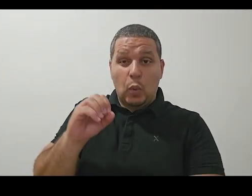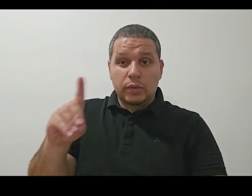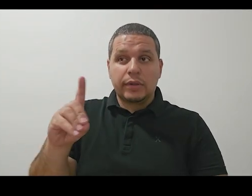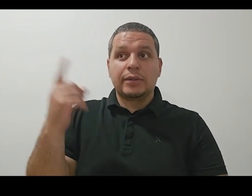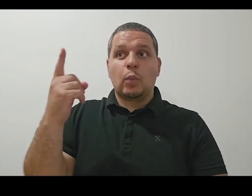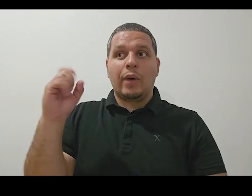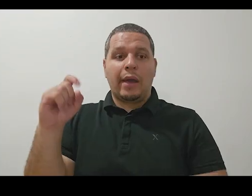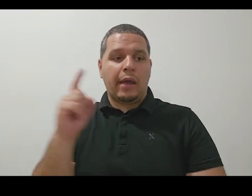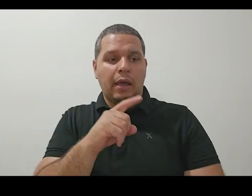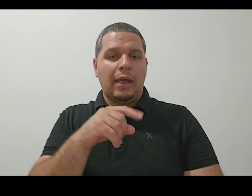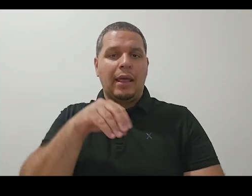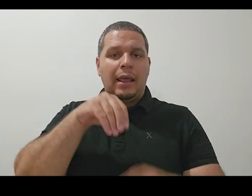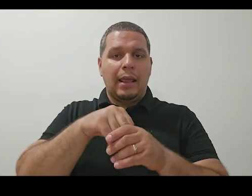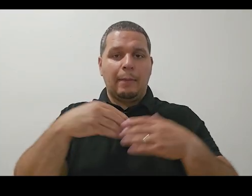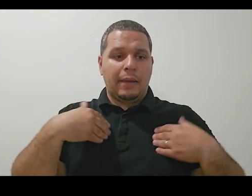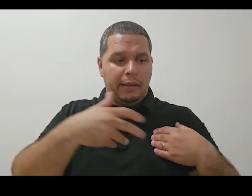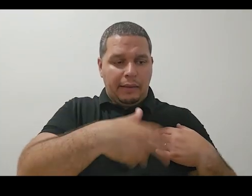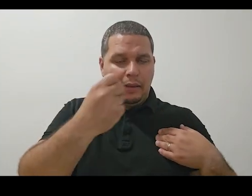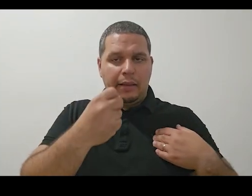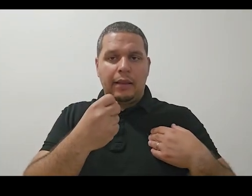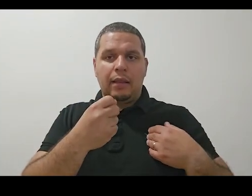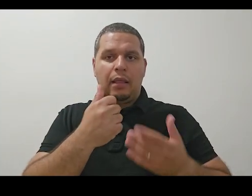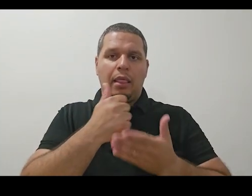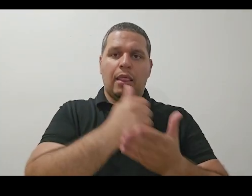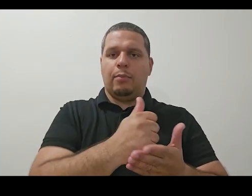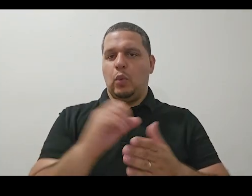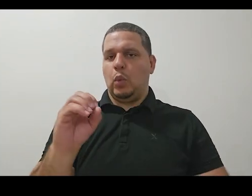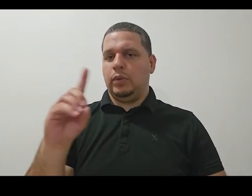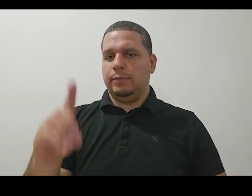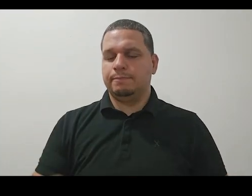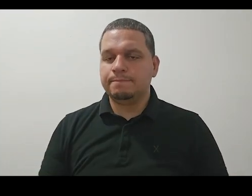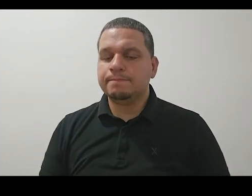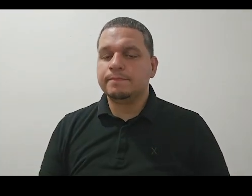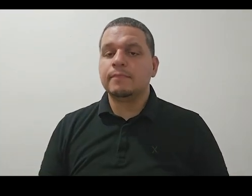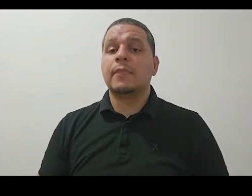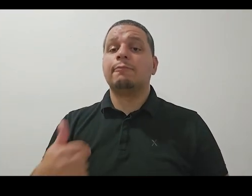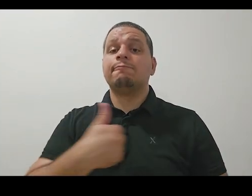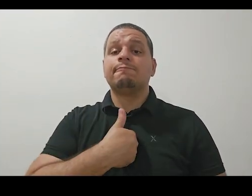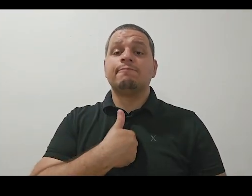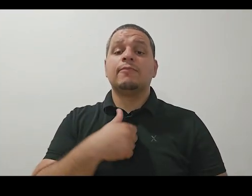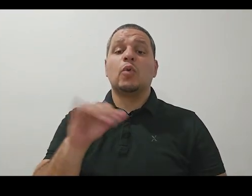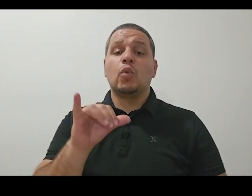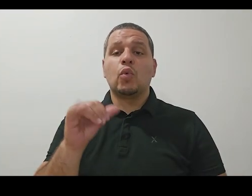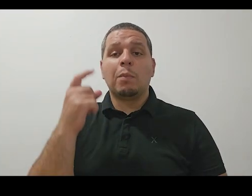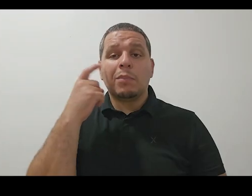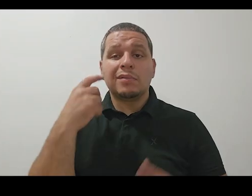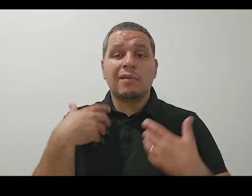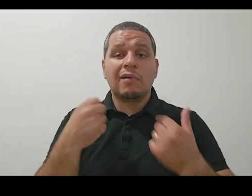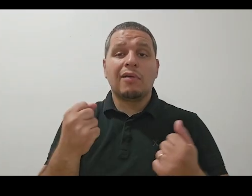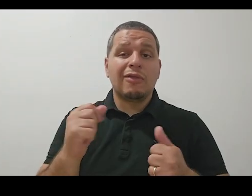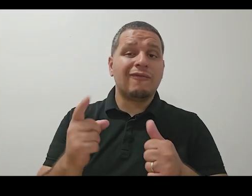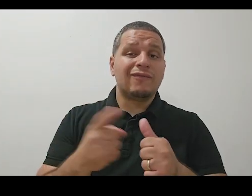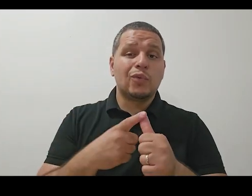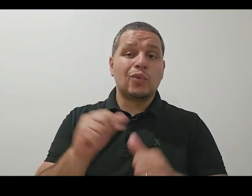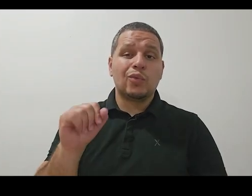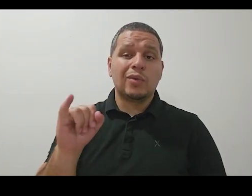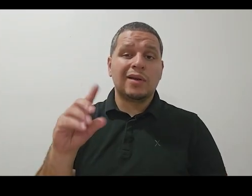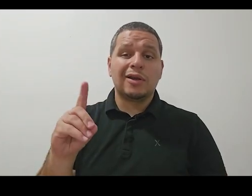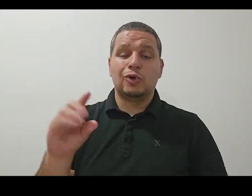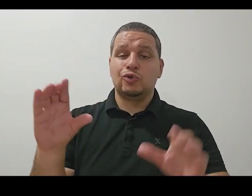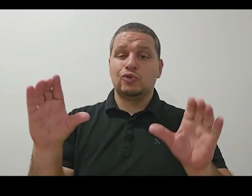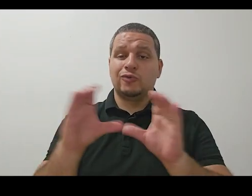and reverse the overdose. I am also a mental health first aid certified